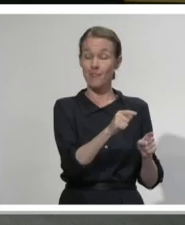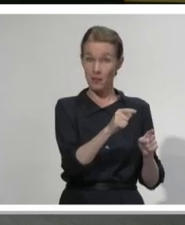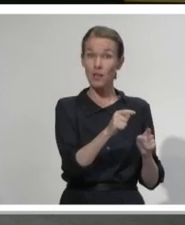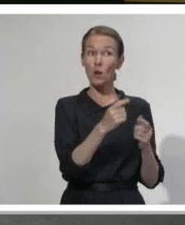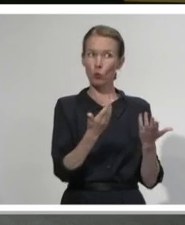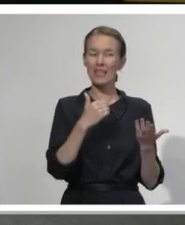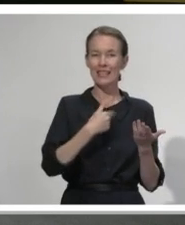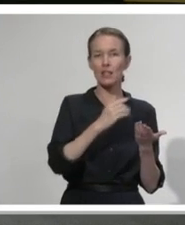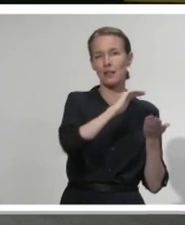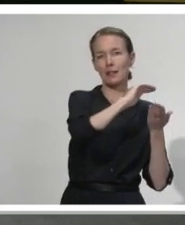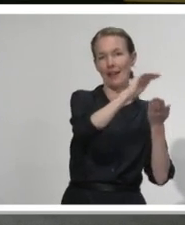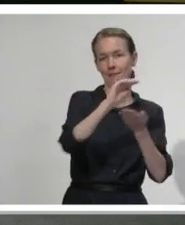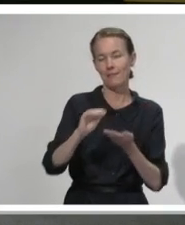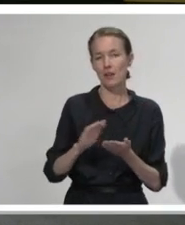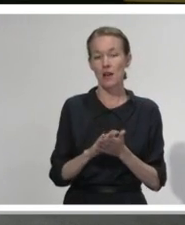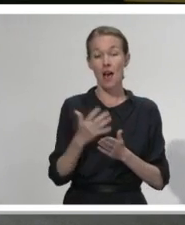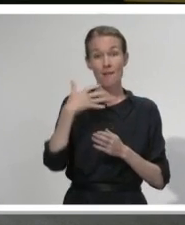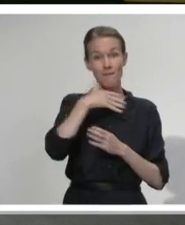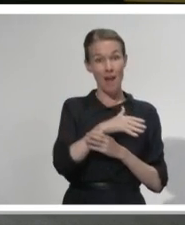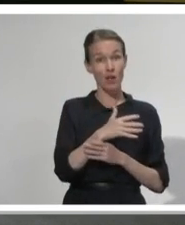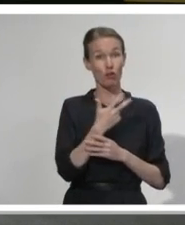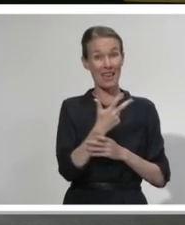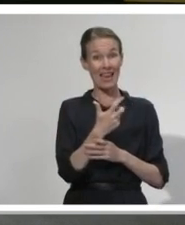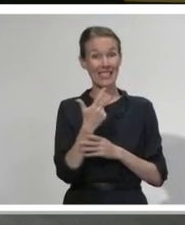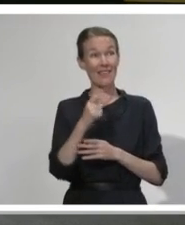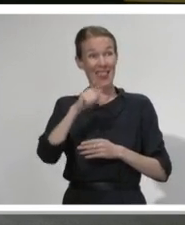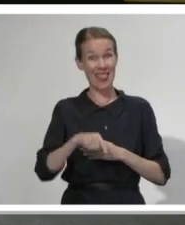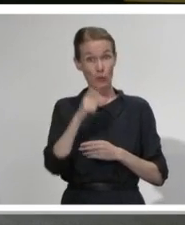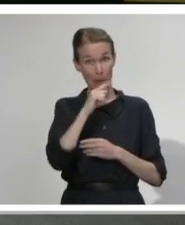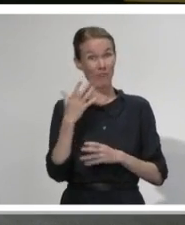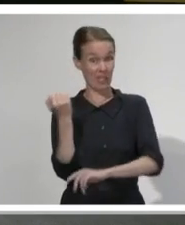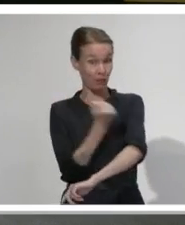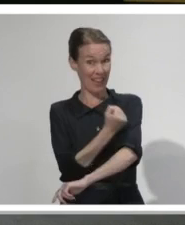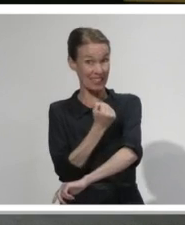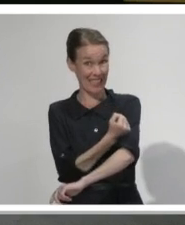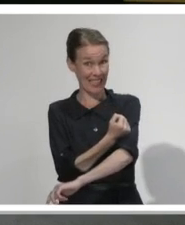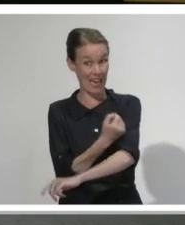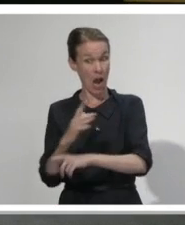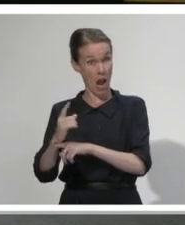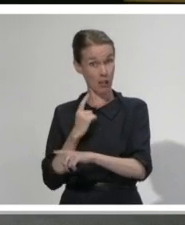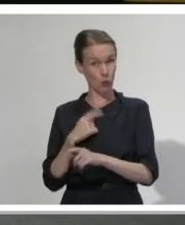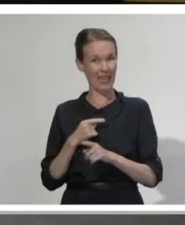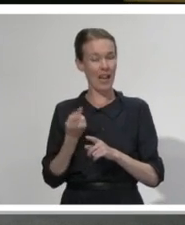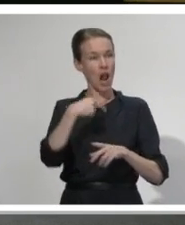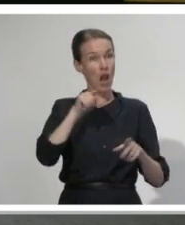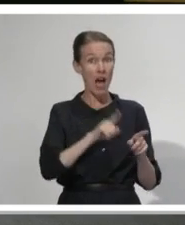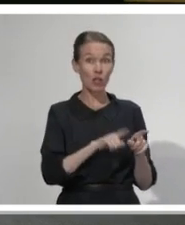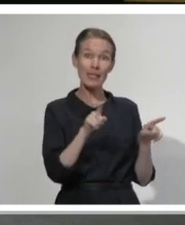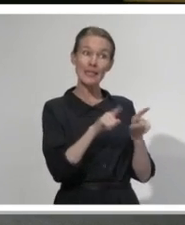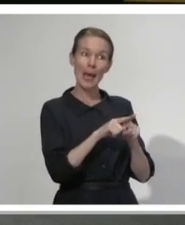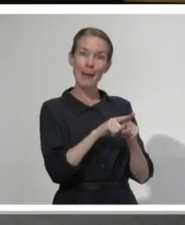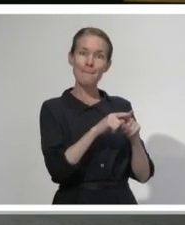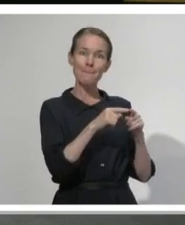last week, 587,000 people had been vaccinated. That compares to 290,000 people on the same date